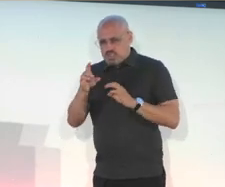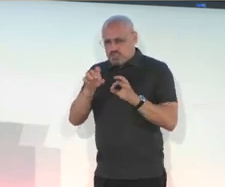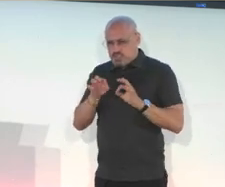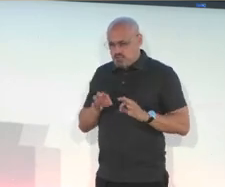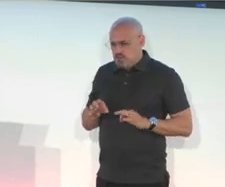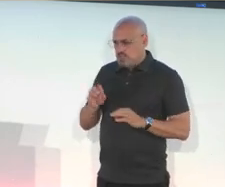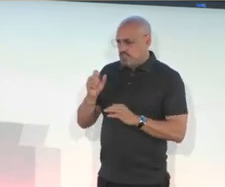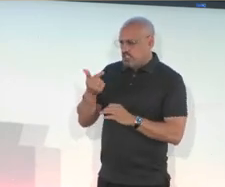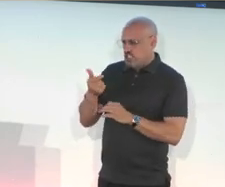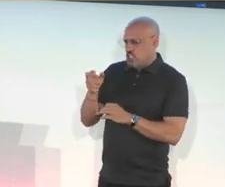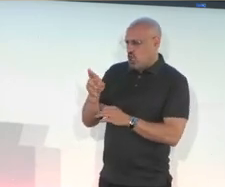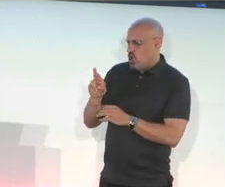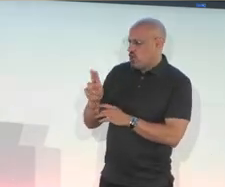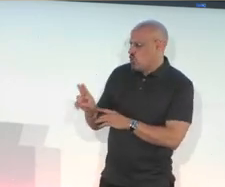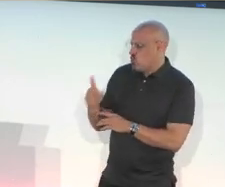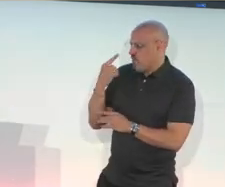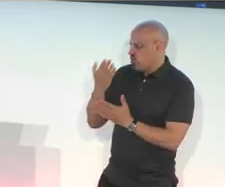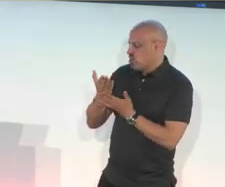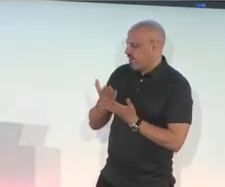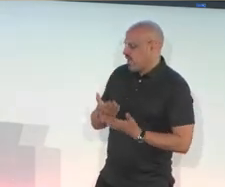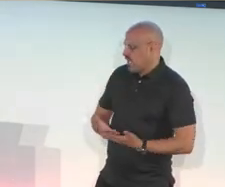GRUs as classification.